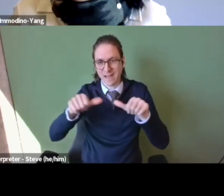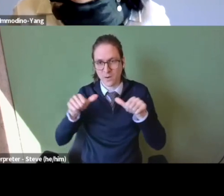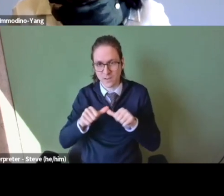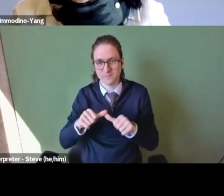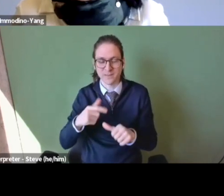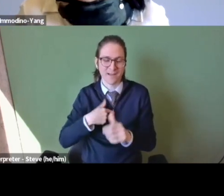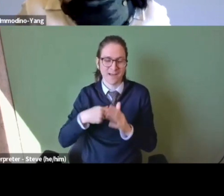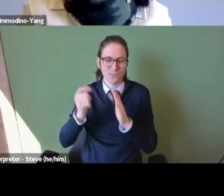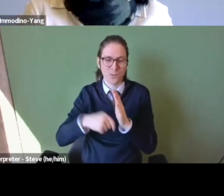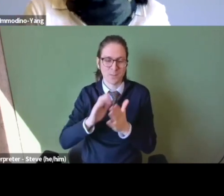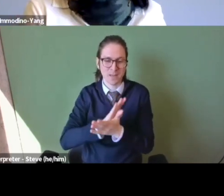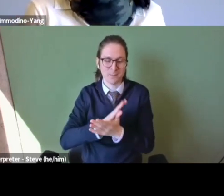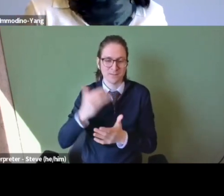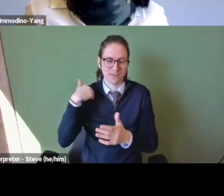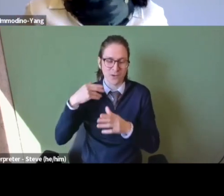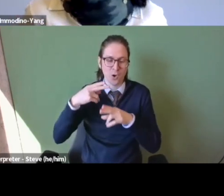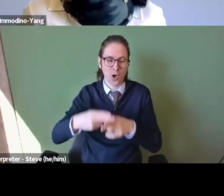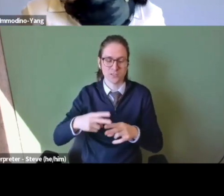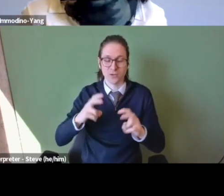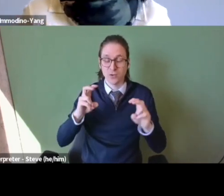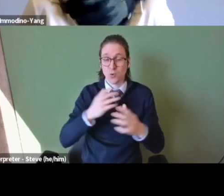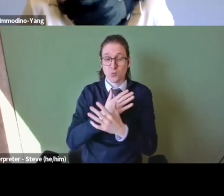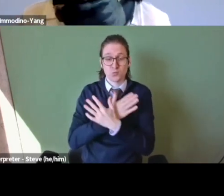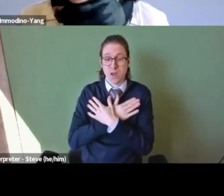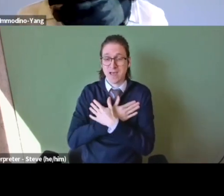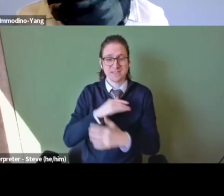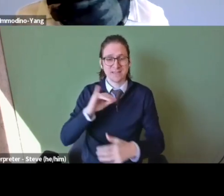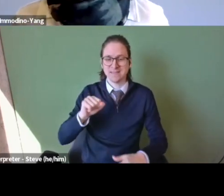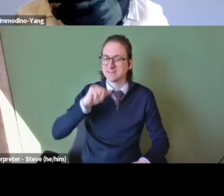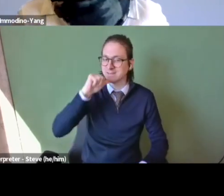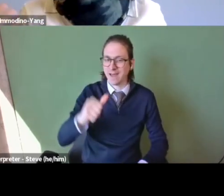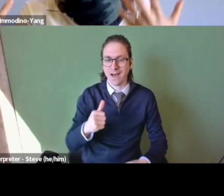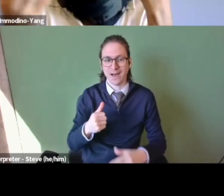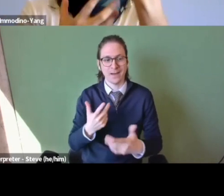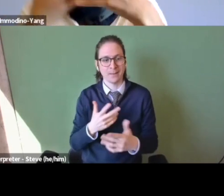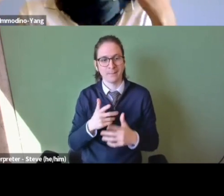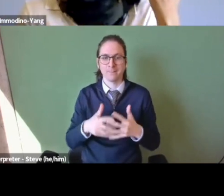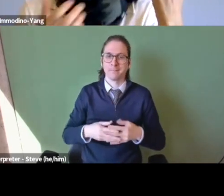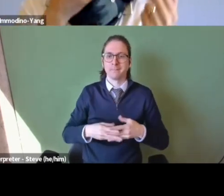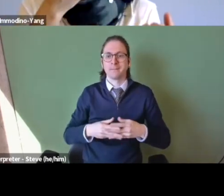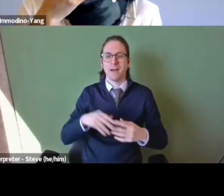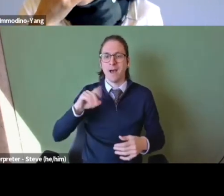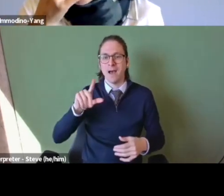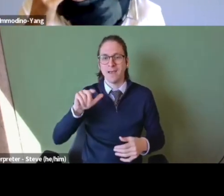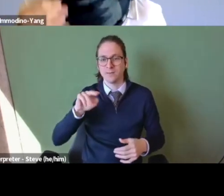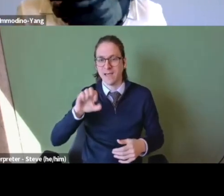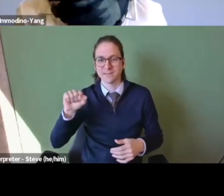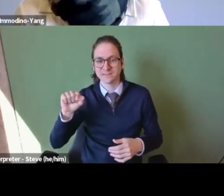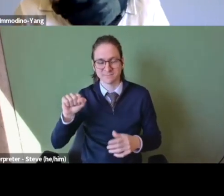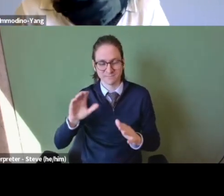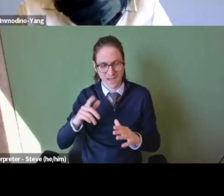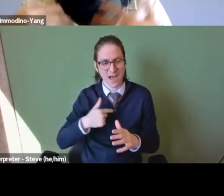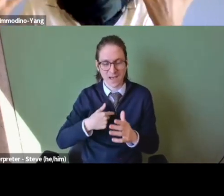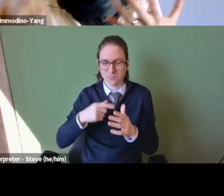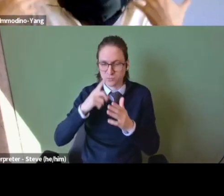which was basically about the psychological implications and the educational and developmental implications of the balancing of these networks.